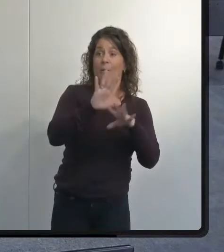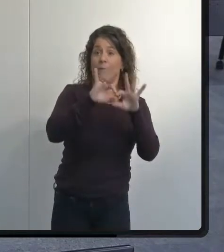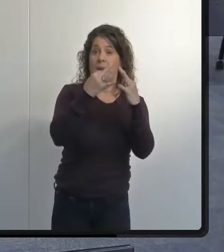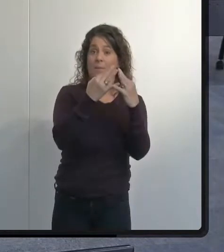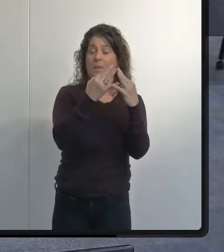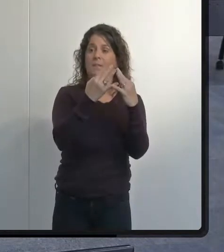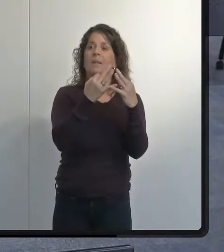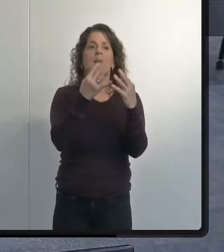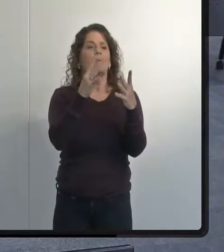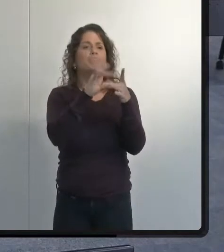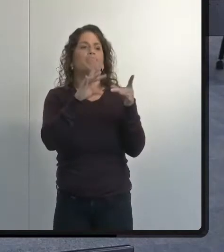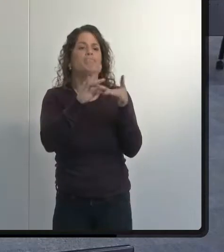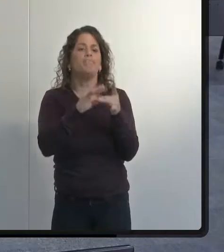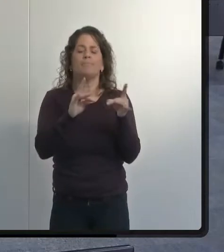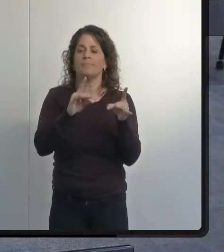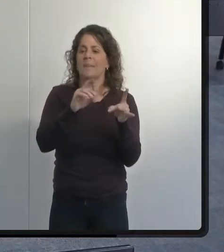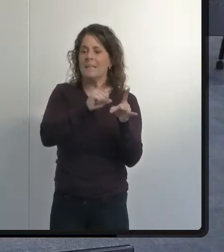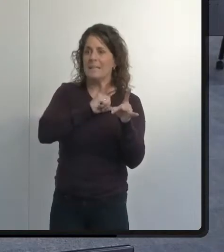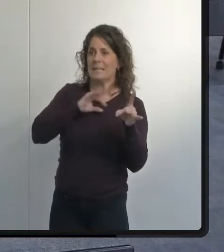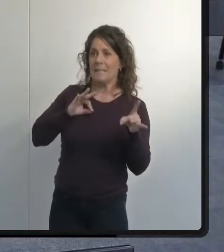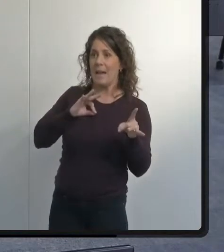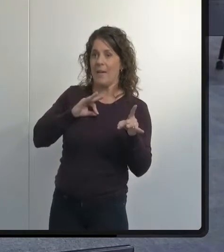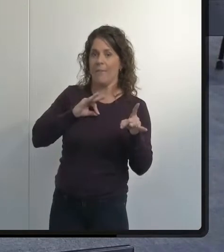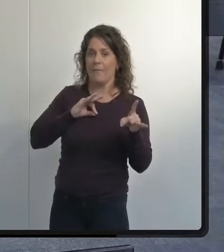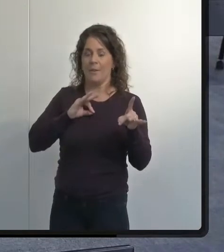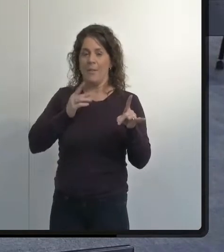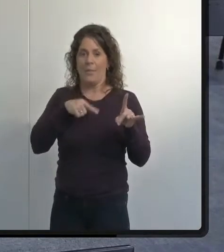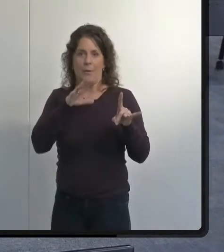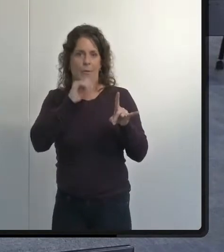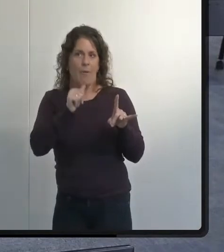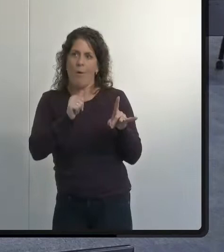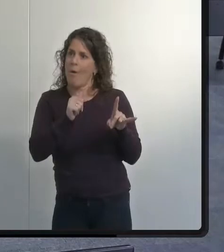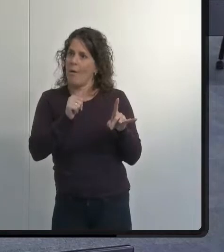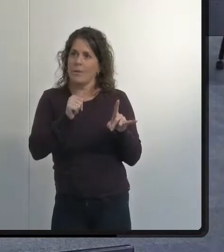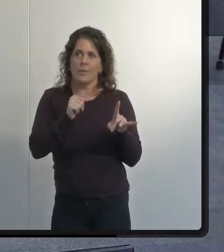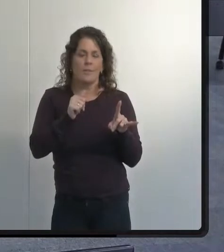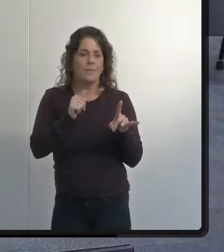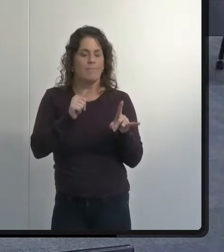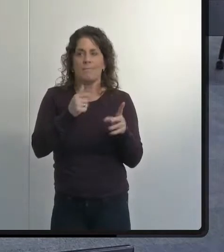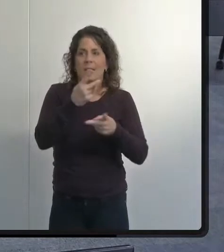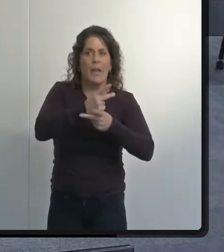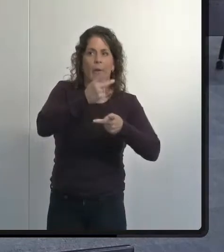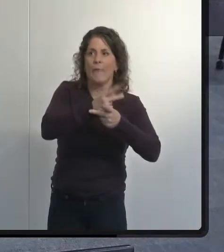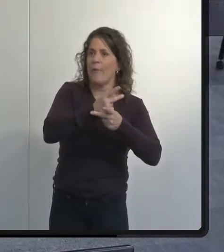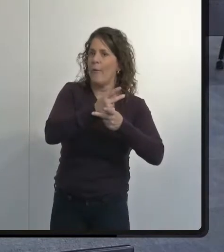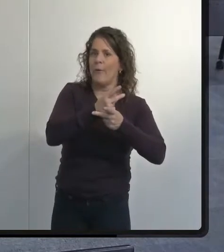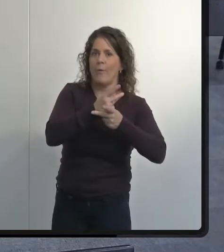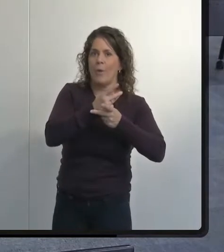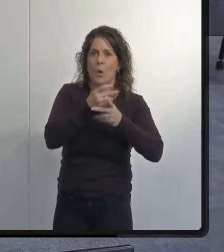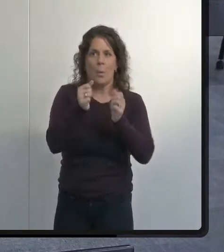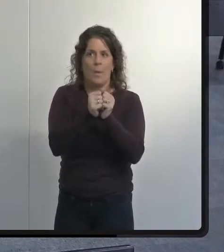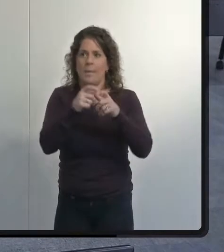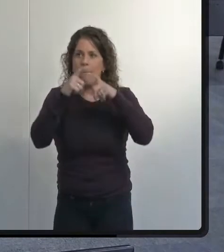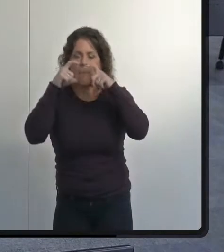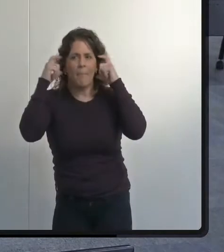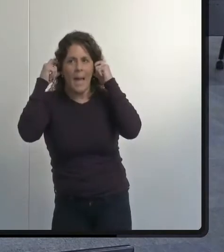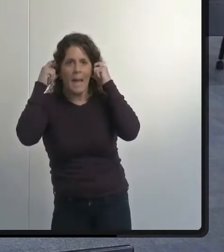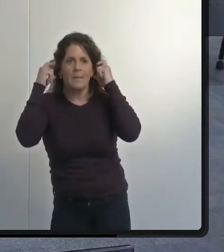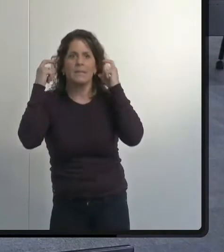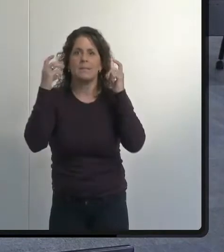taking appropriate precautions in terms of masks and gloves, that the availability